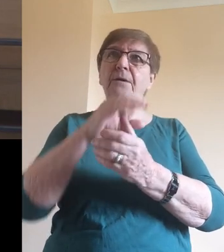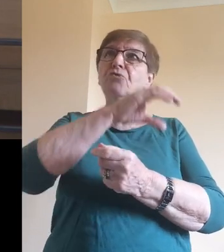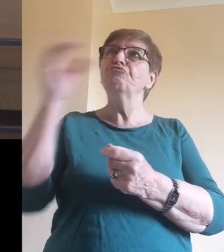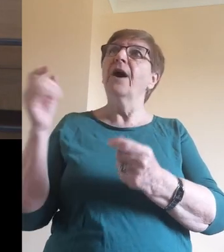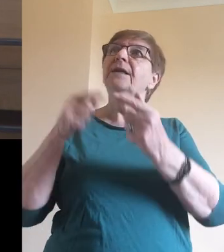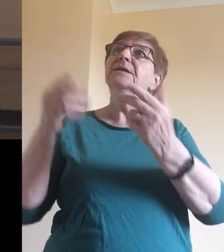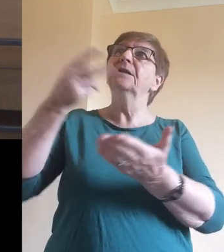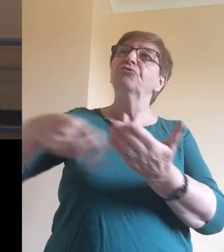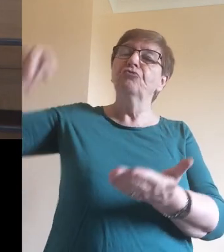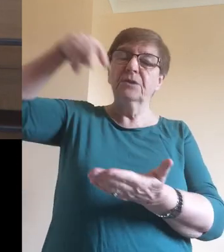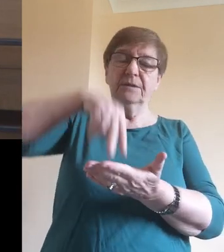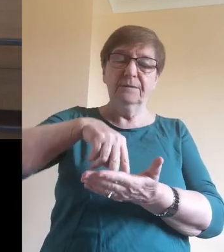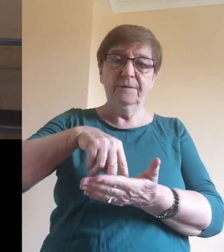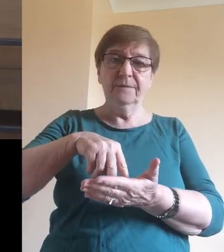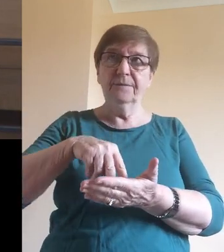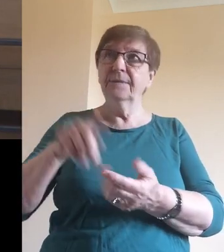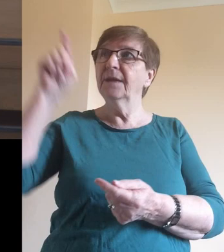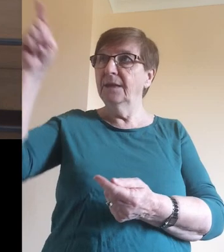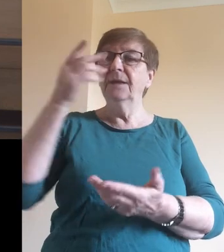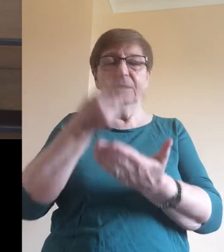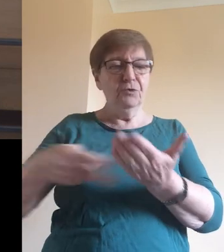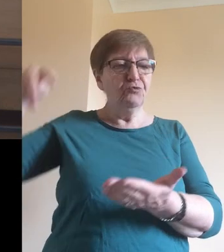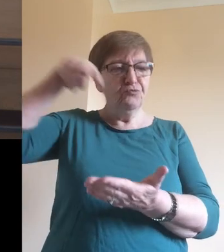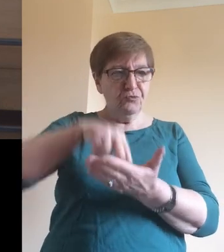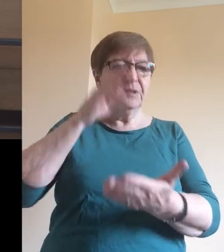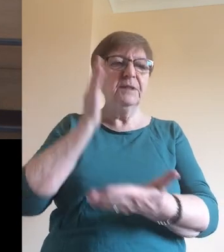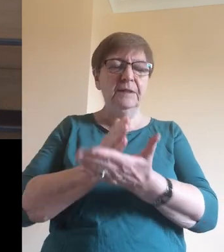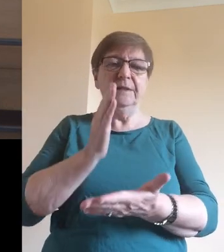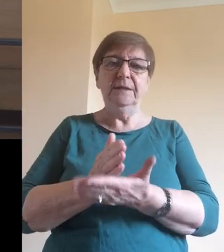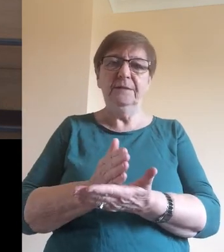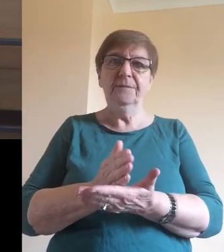Christ is risen. He is risen indeed.